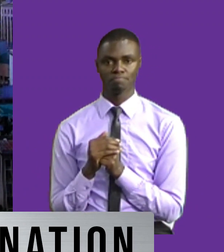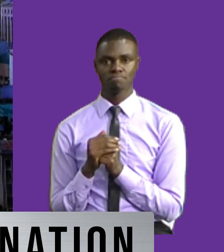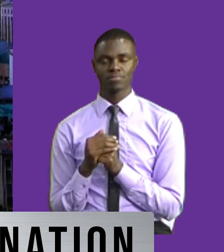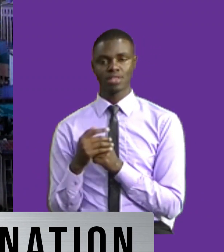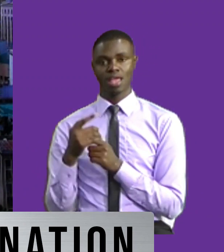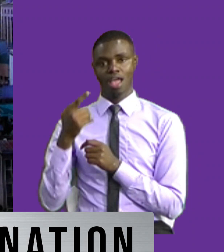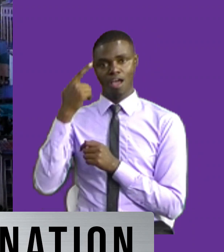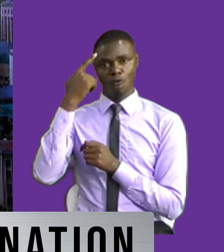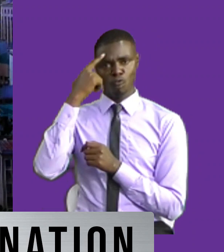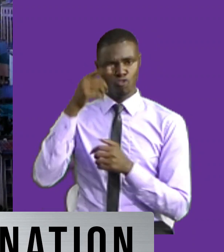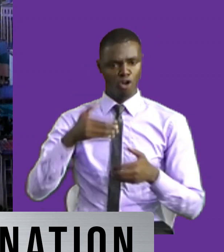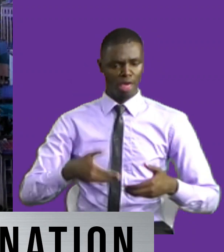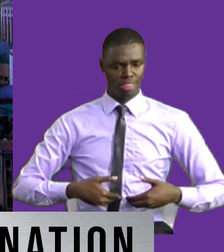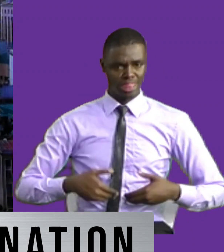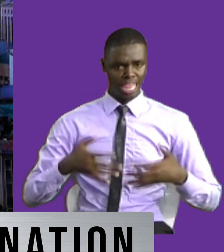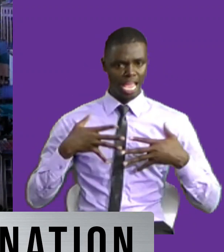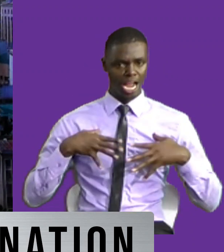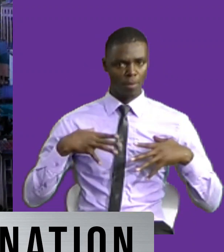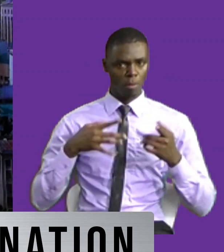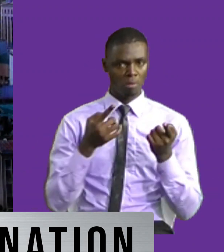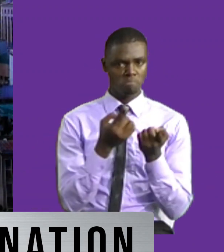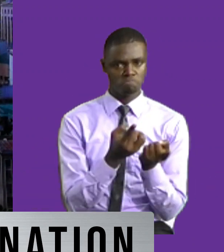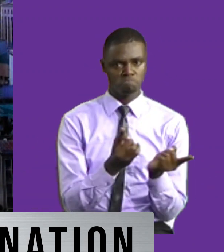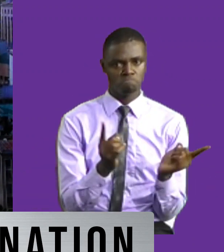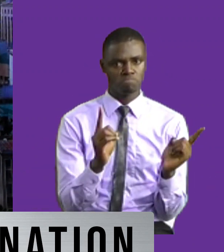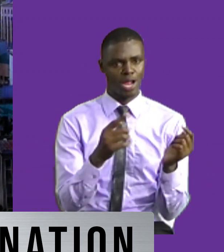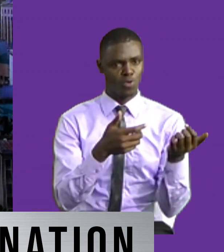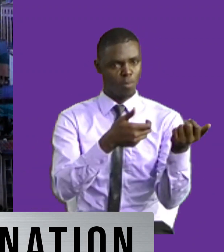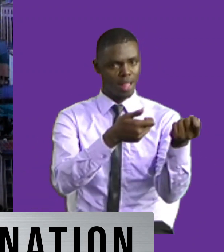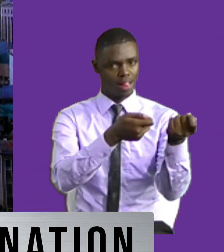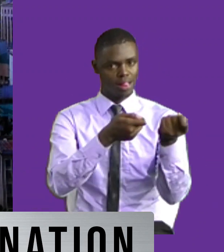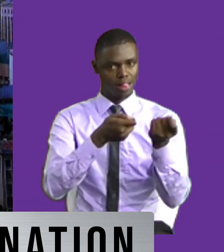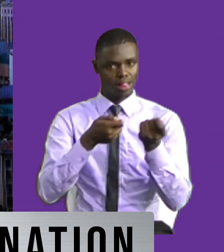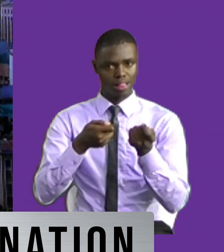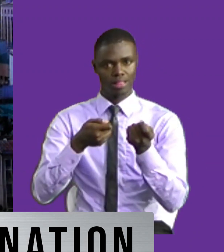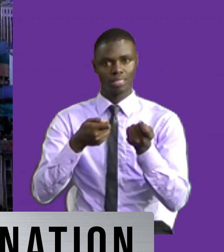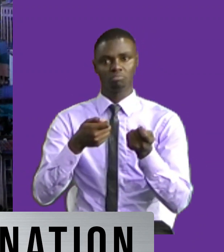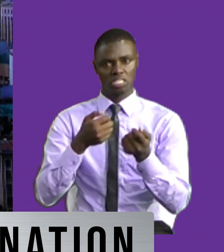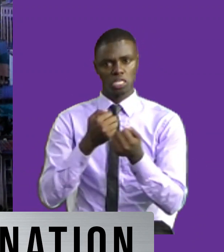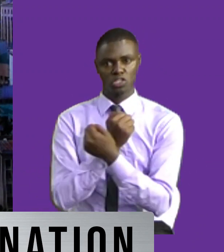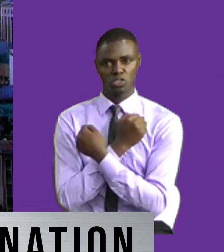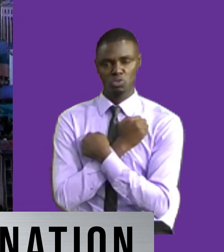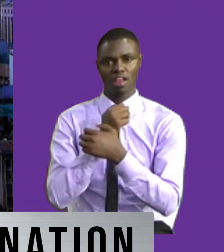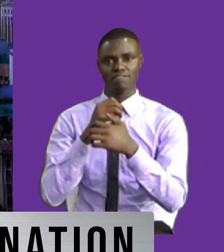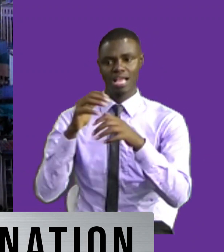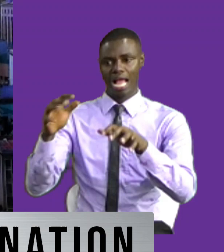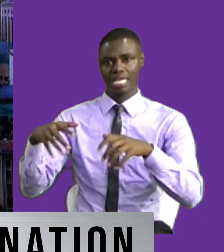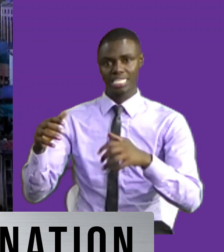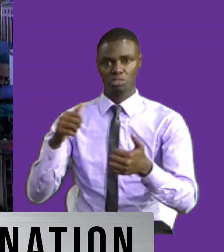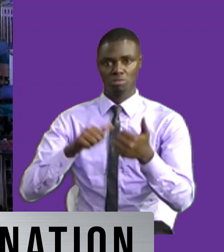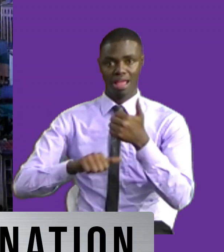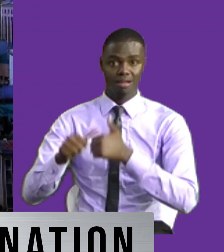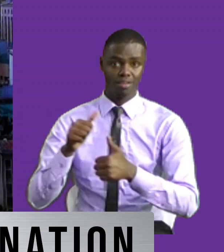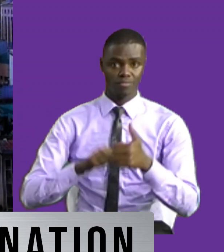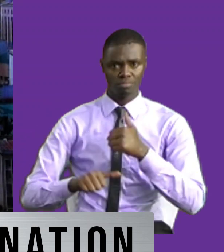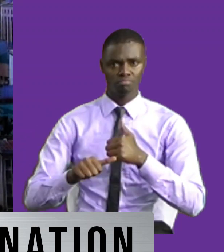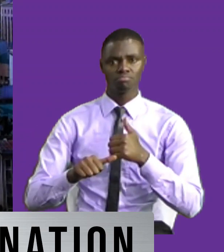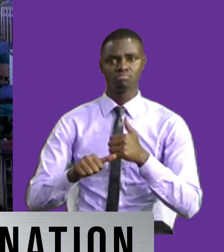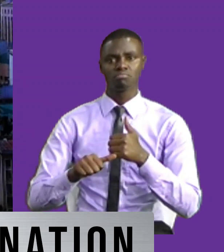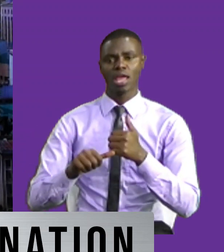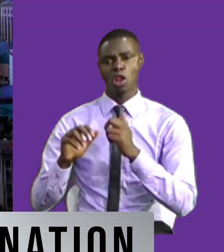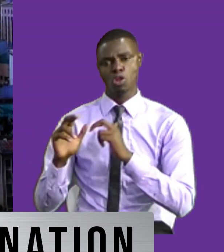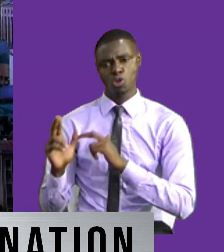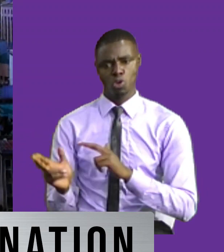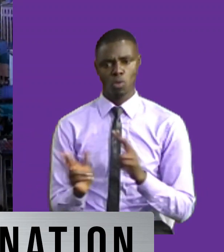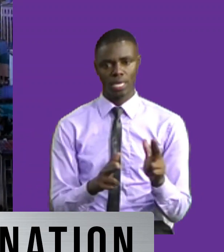for them, the young people, to be drawn into liking agricultural activities, obviously